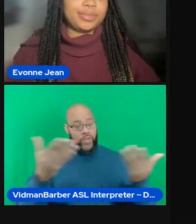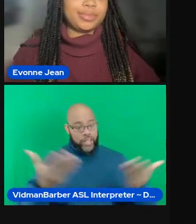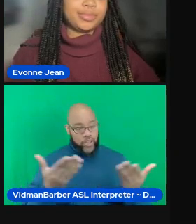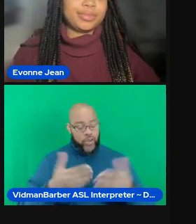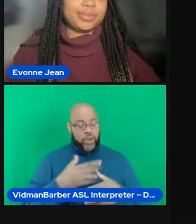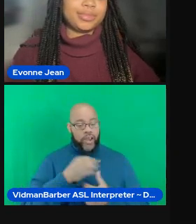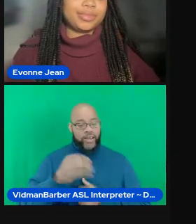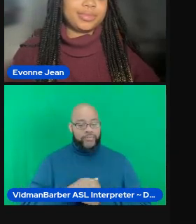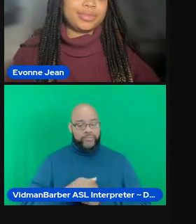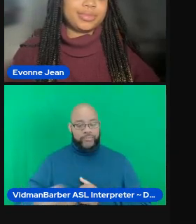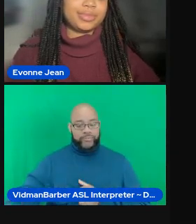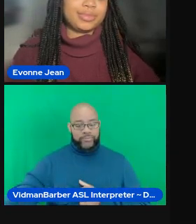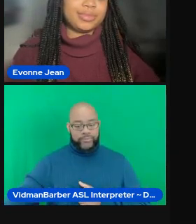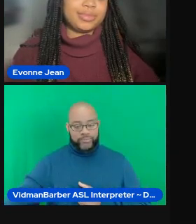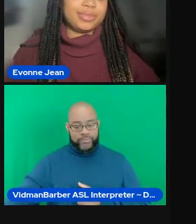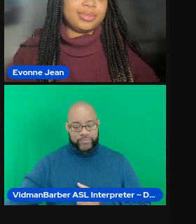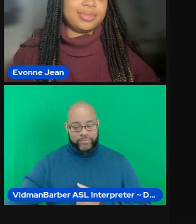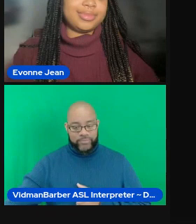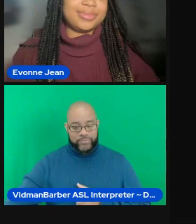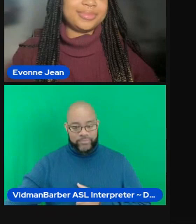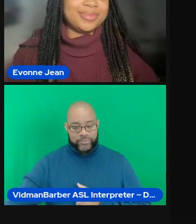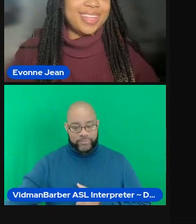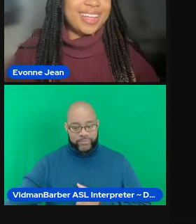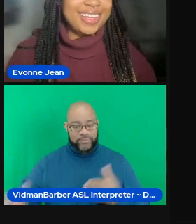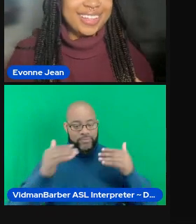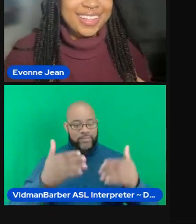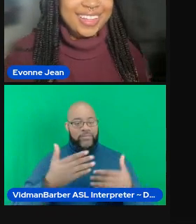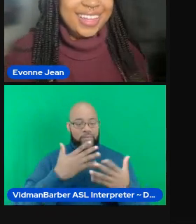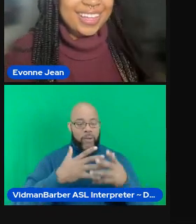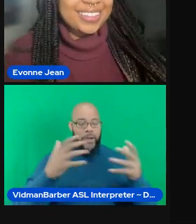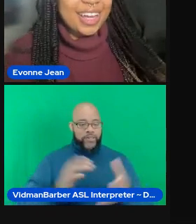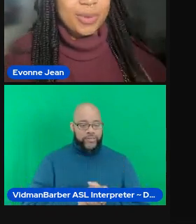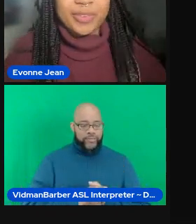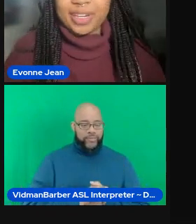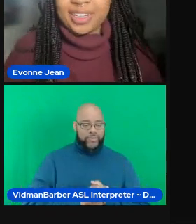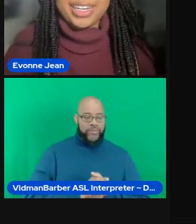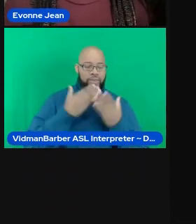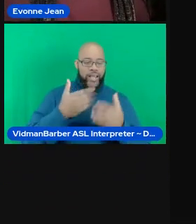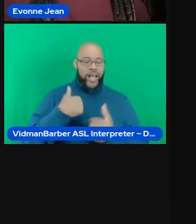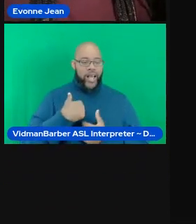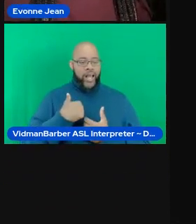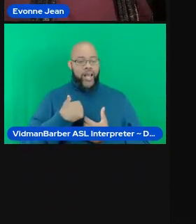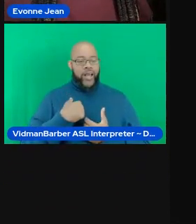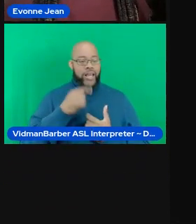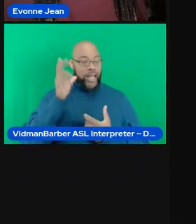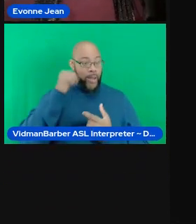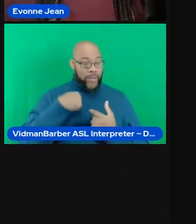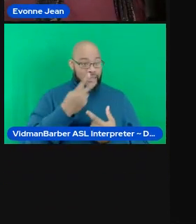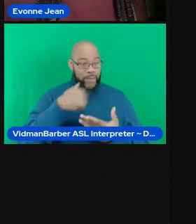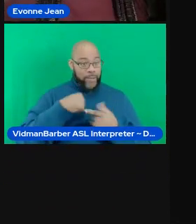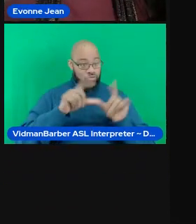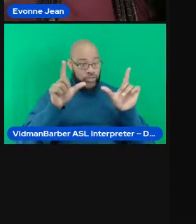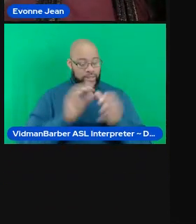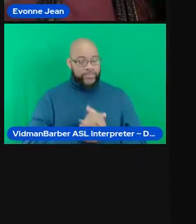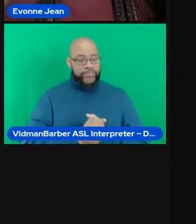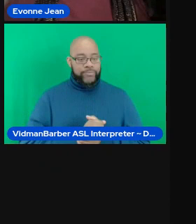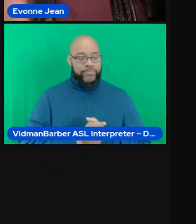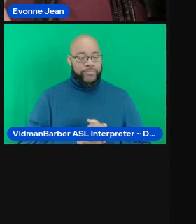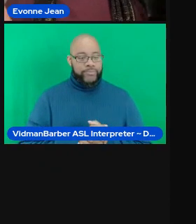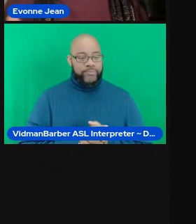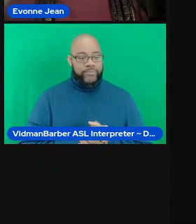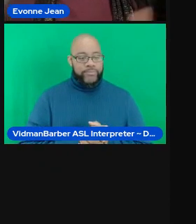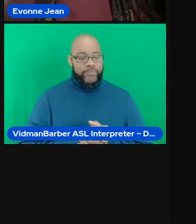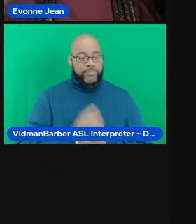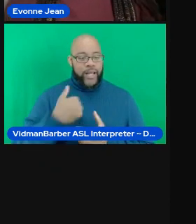and take it away. Thank you very much. Thanks. I hope everyone can hear me and see my screen. I